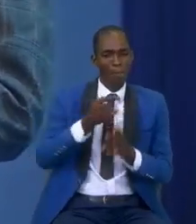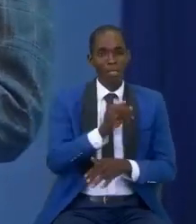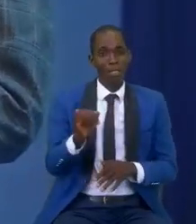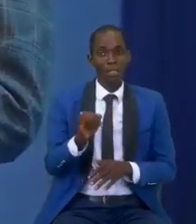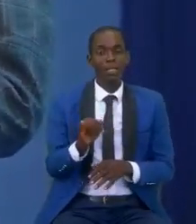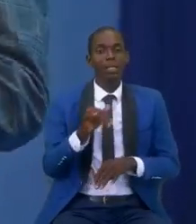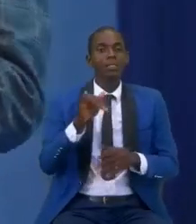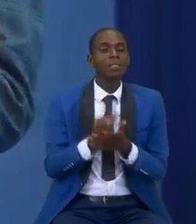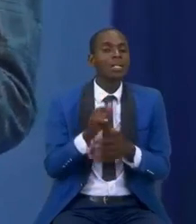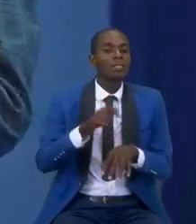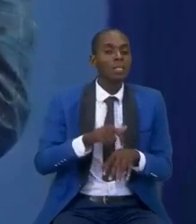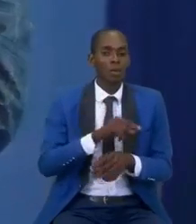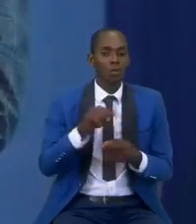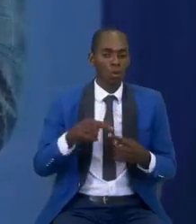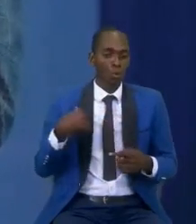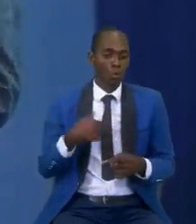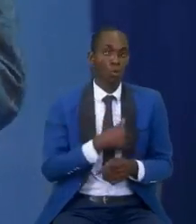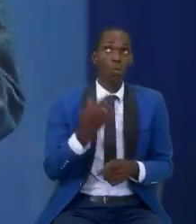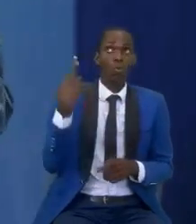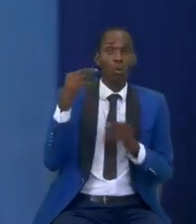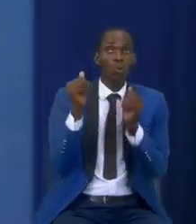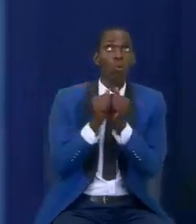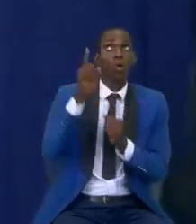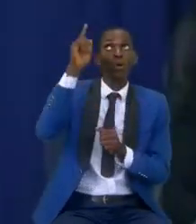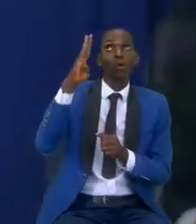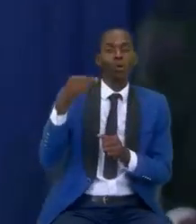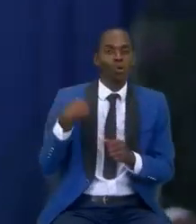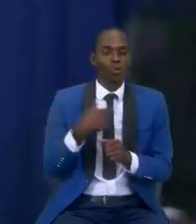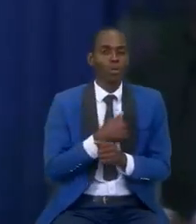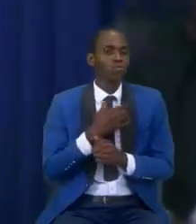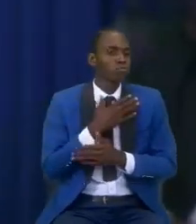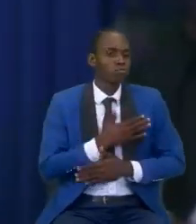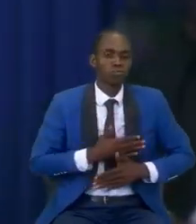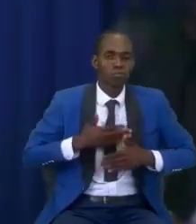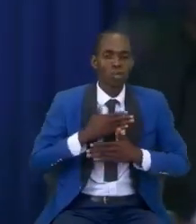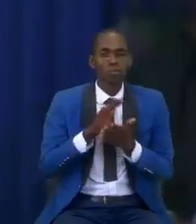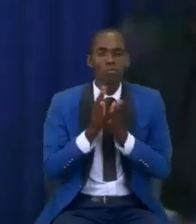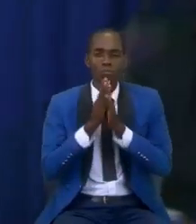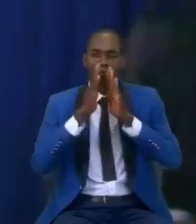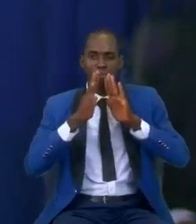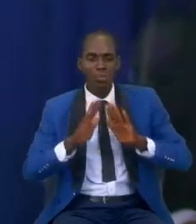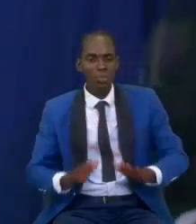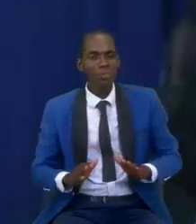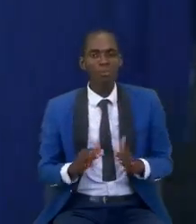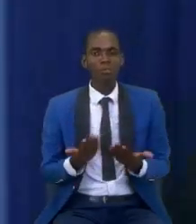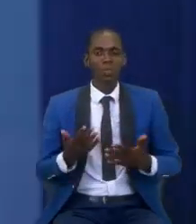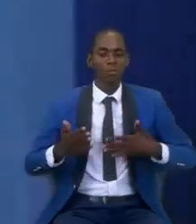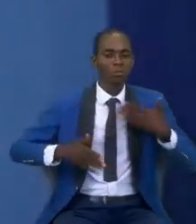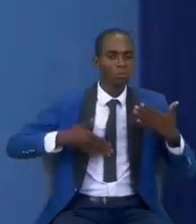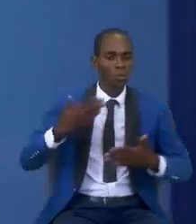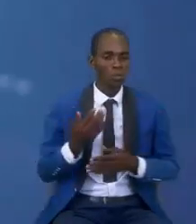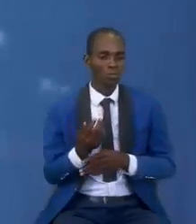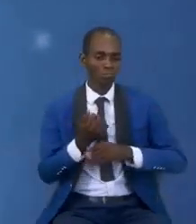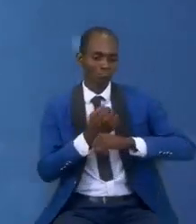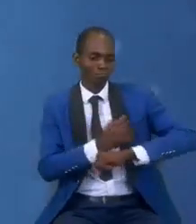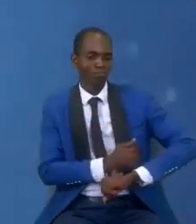joy, we had security, and we had victory, we had freedom. But now it